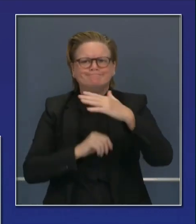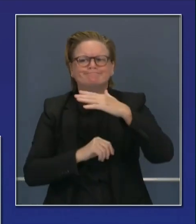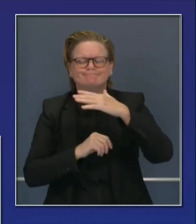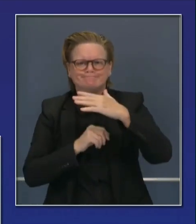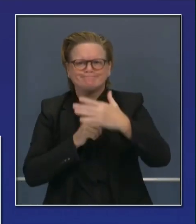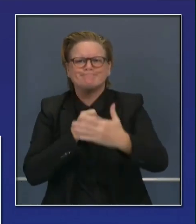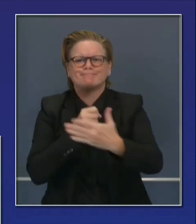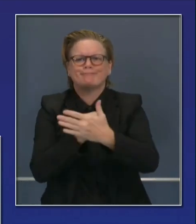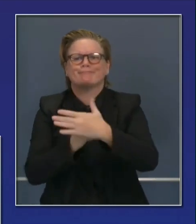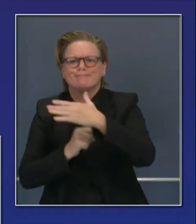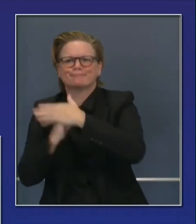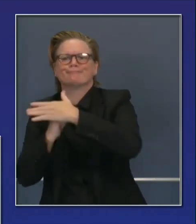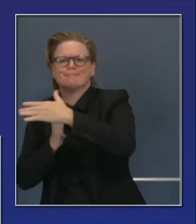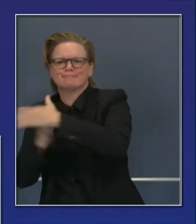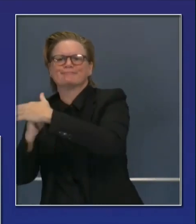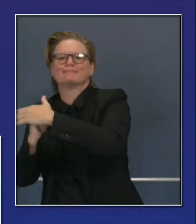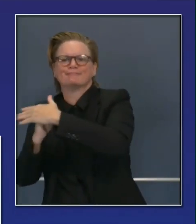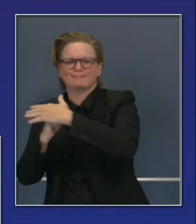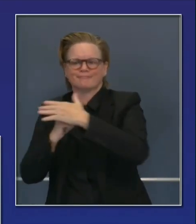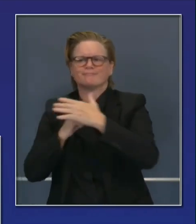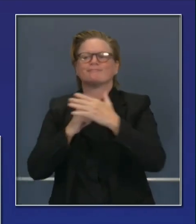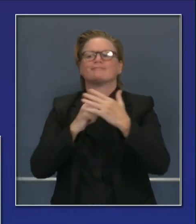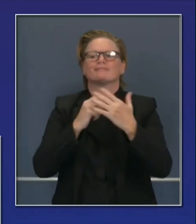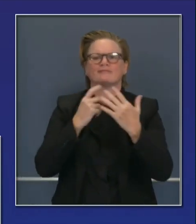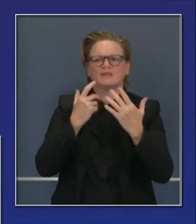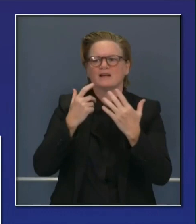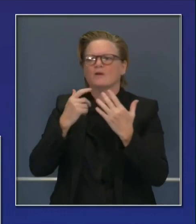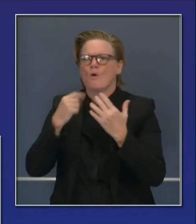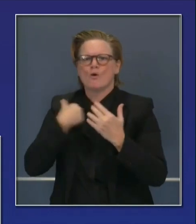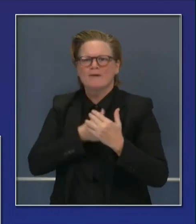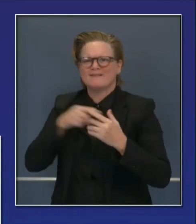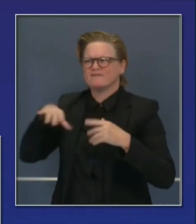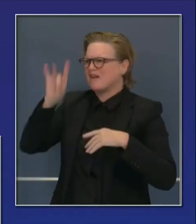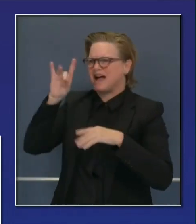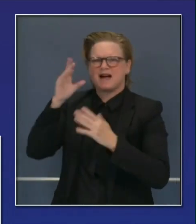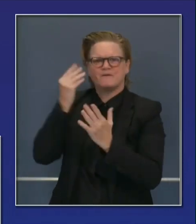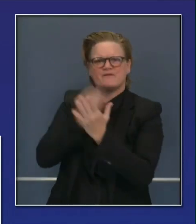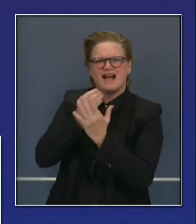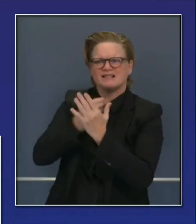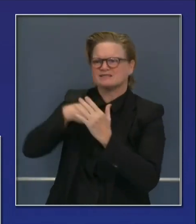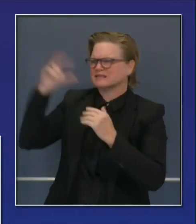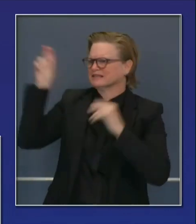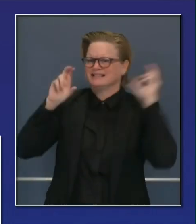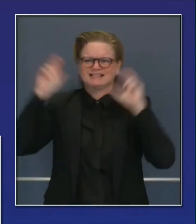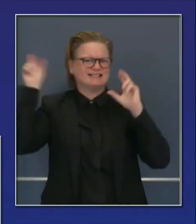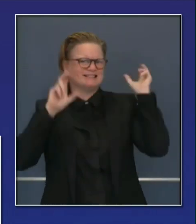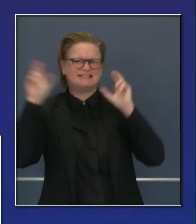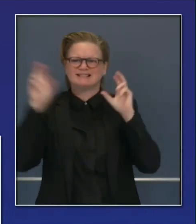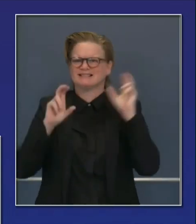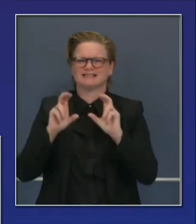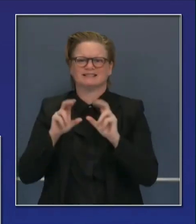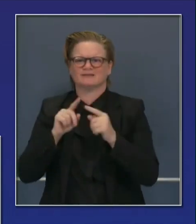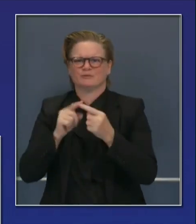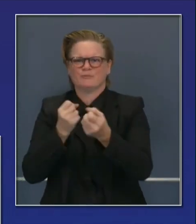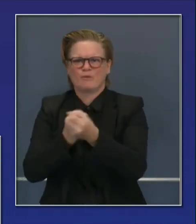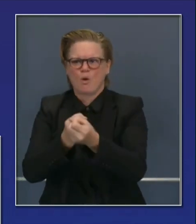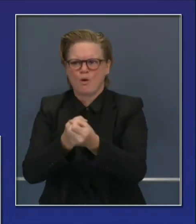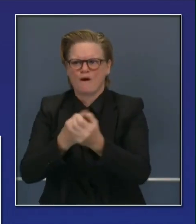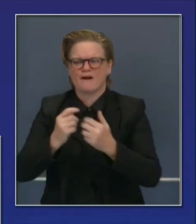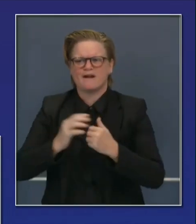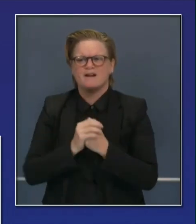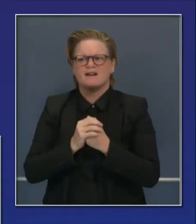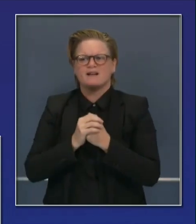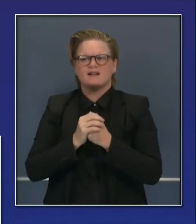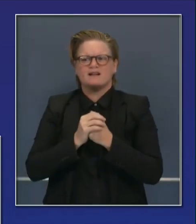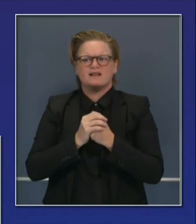to do to secure more support, more revenue, and provide for not only your business, but your family and your